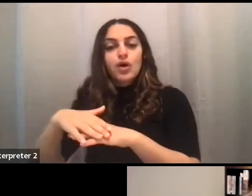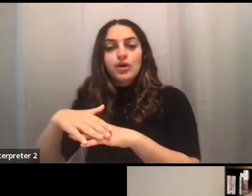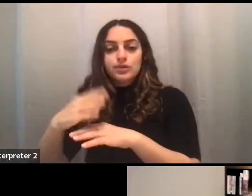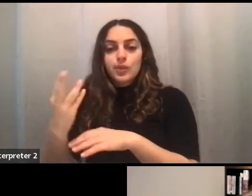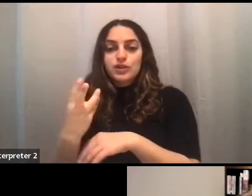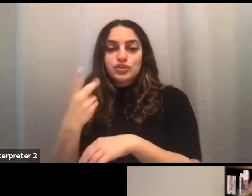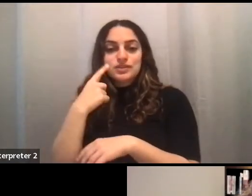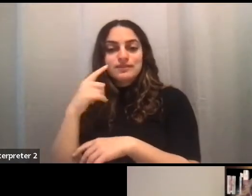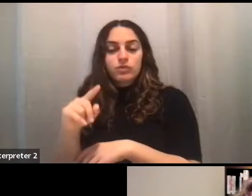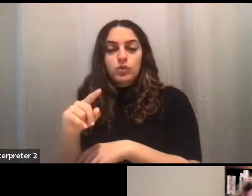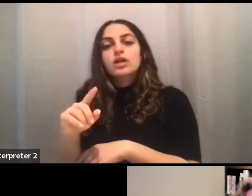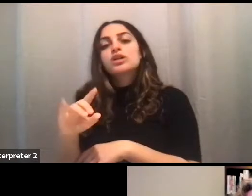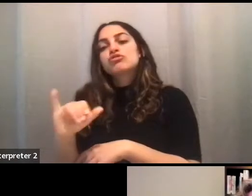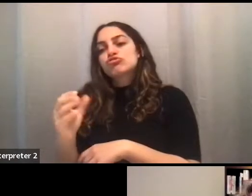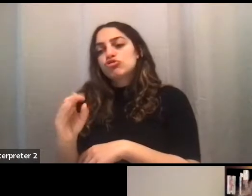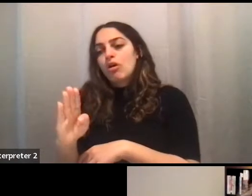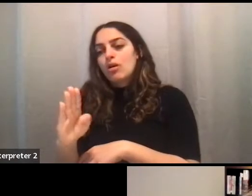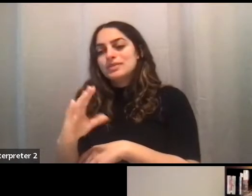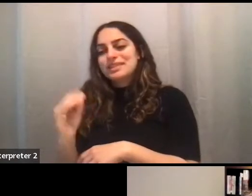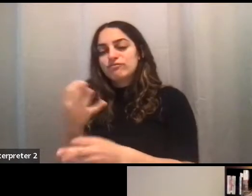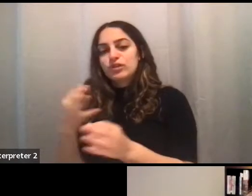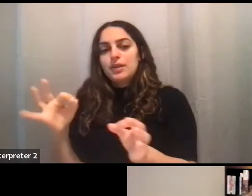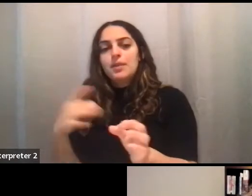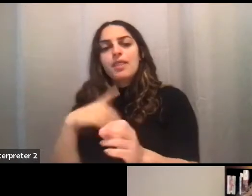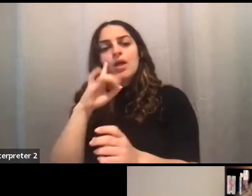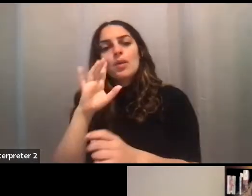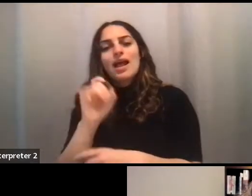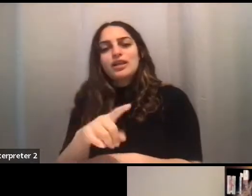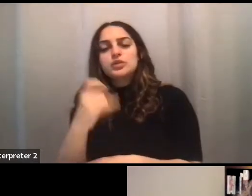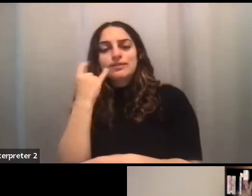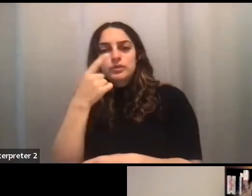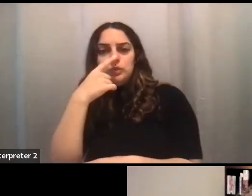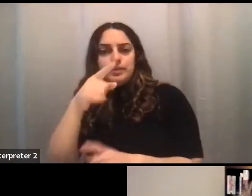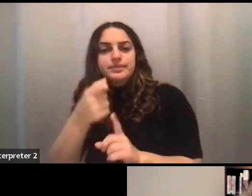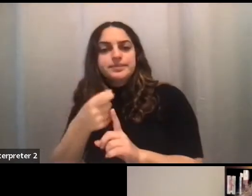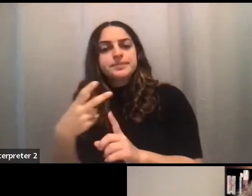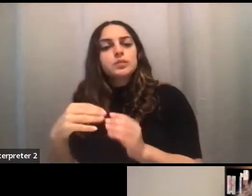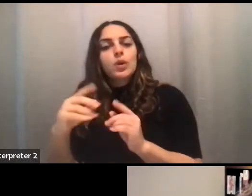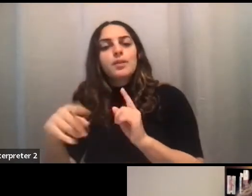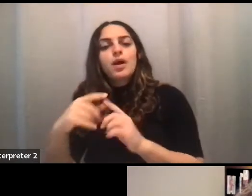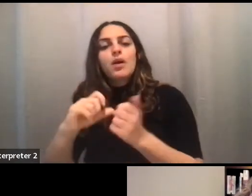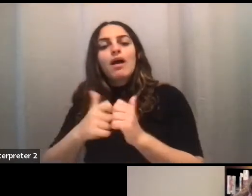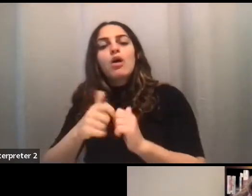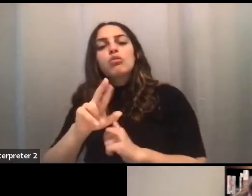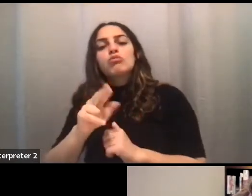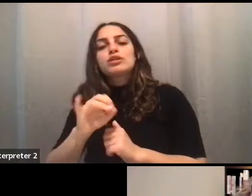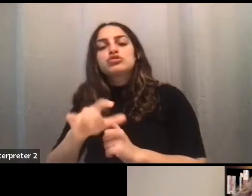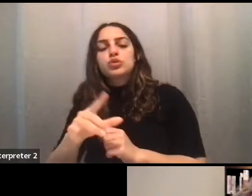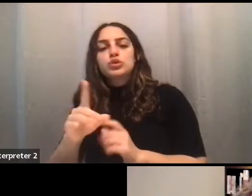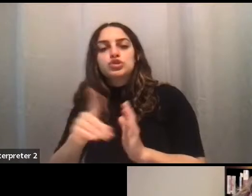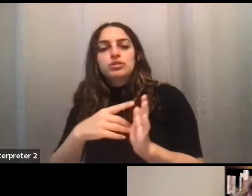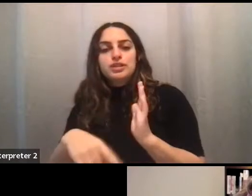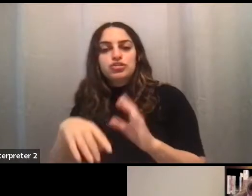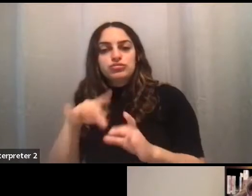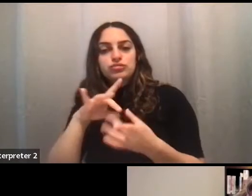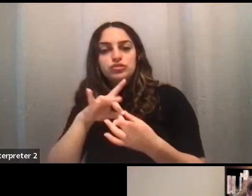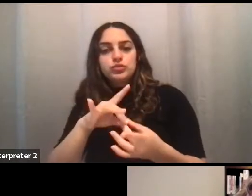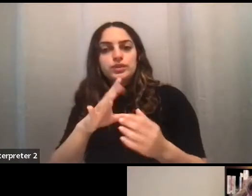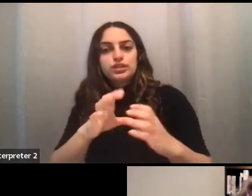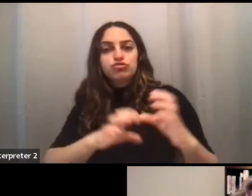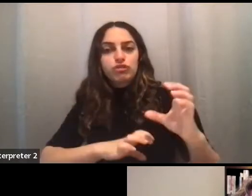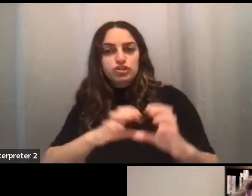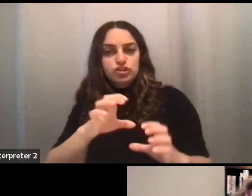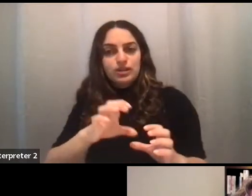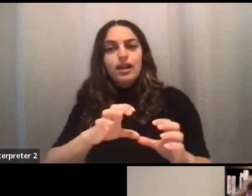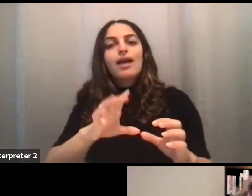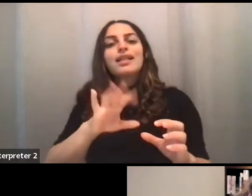and i thought i would ask you if you could just tell us a little bit more about how racial discrimination in construction at least during the period from the